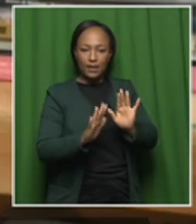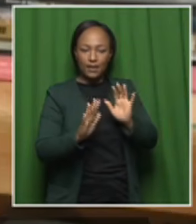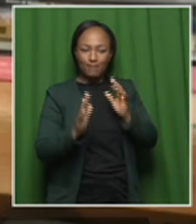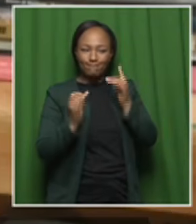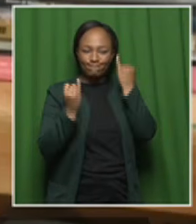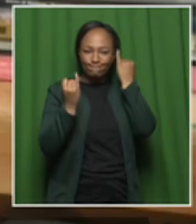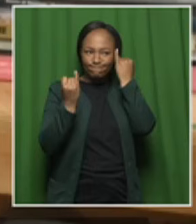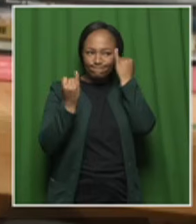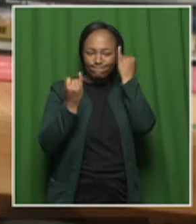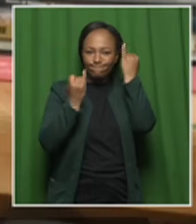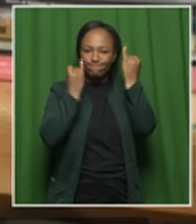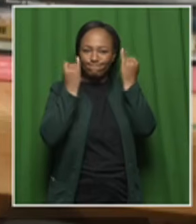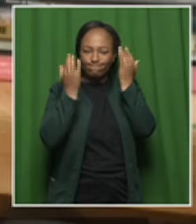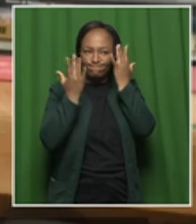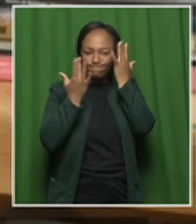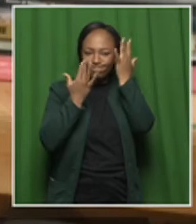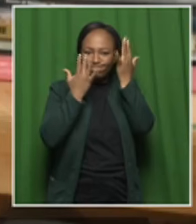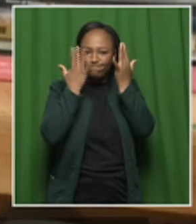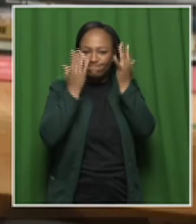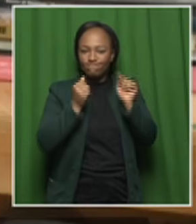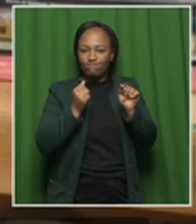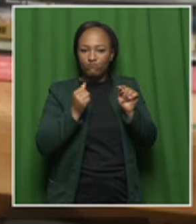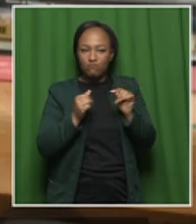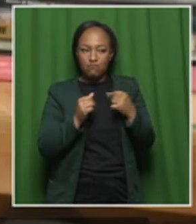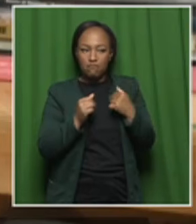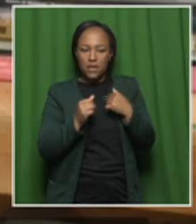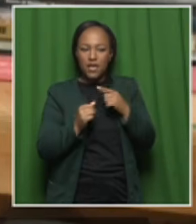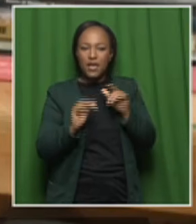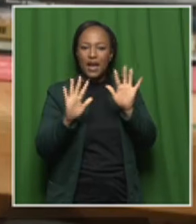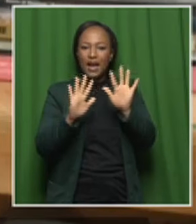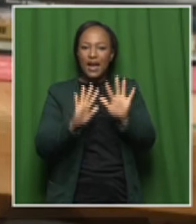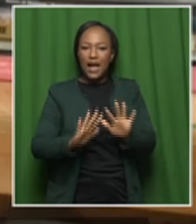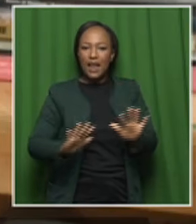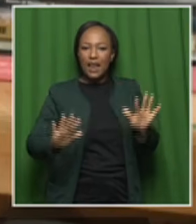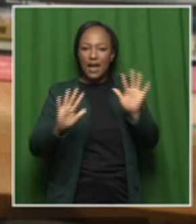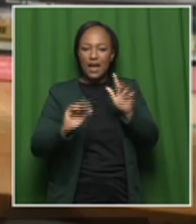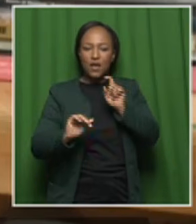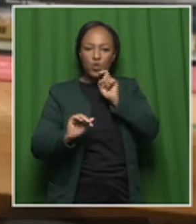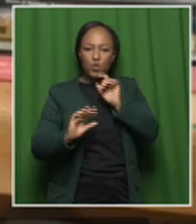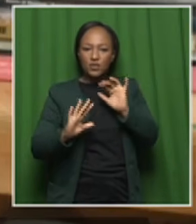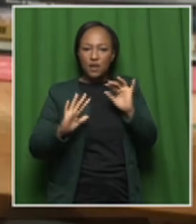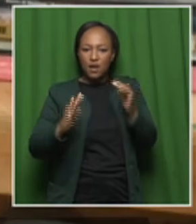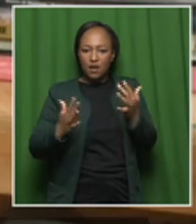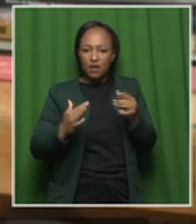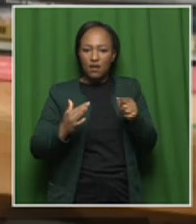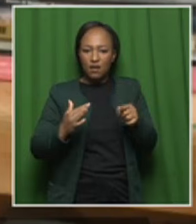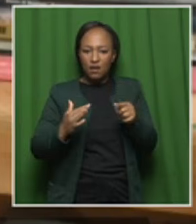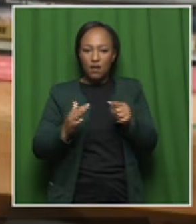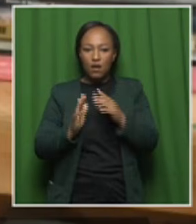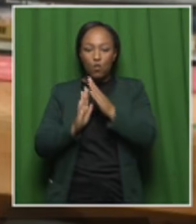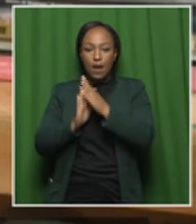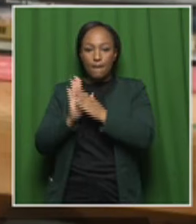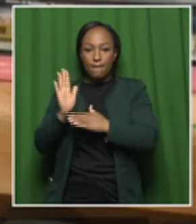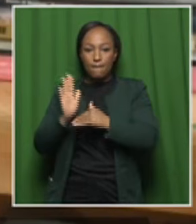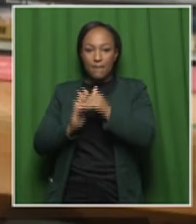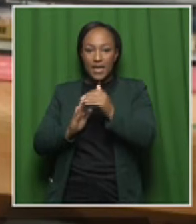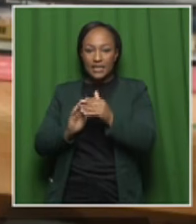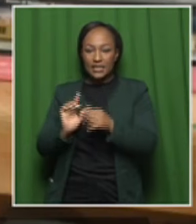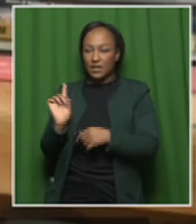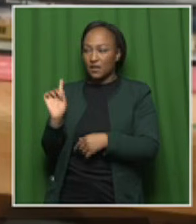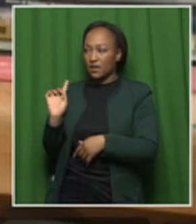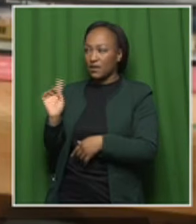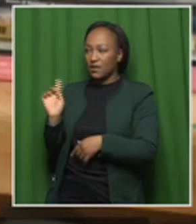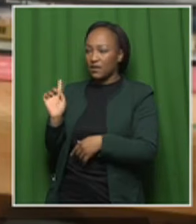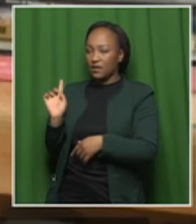comes in the way I use color and abstraction, like in the paintings behind me.